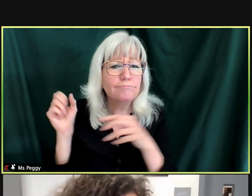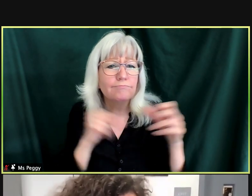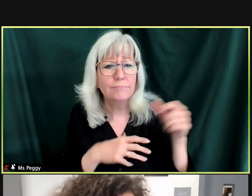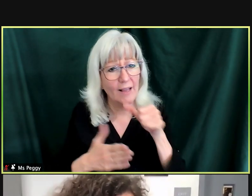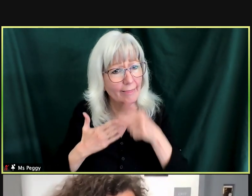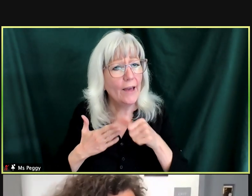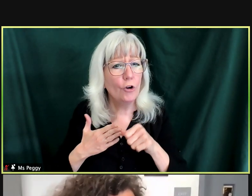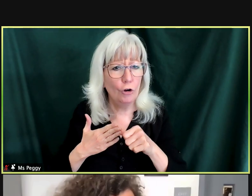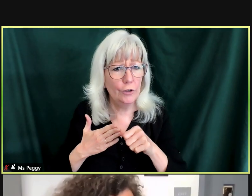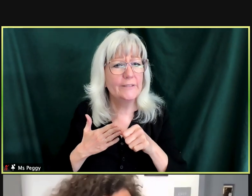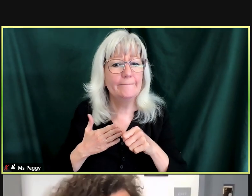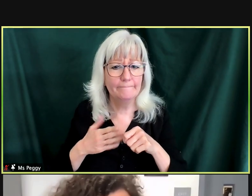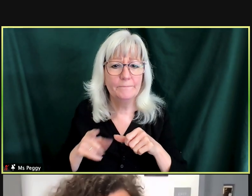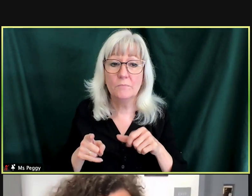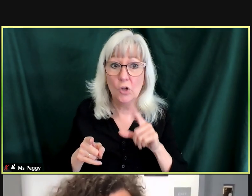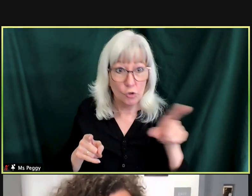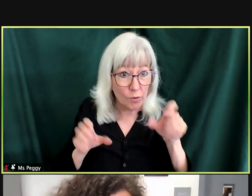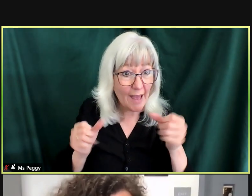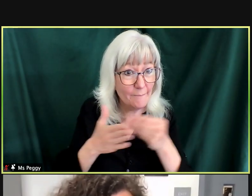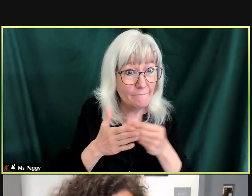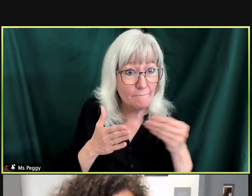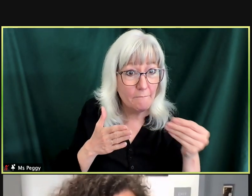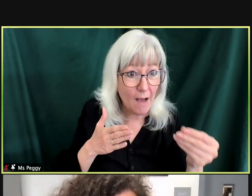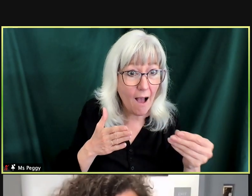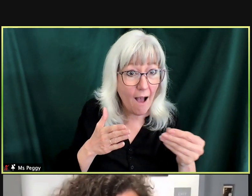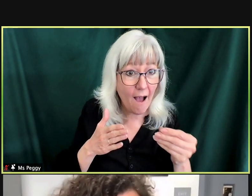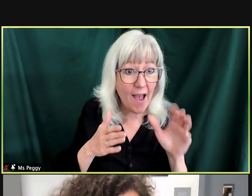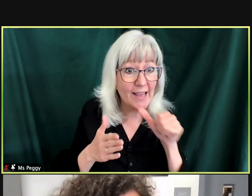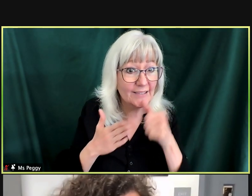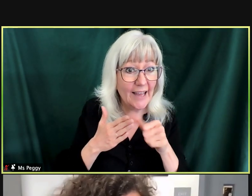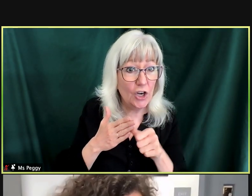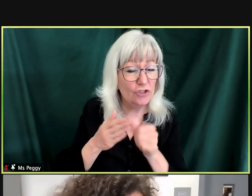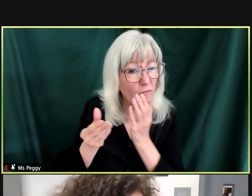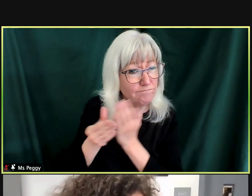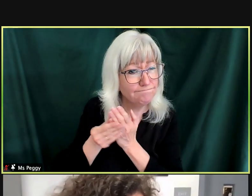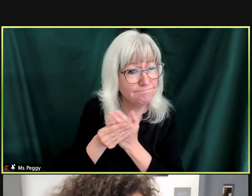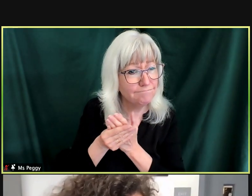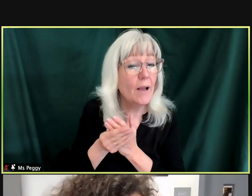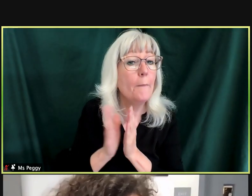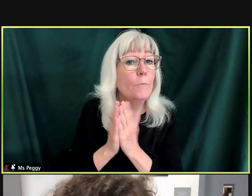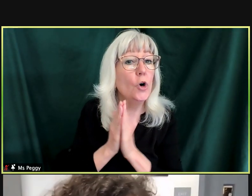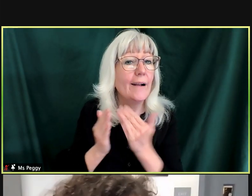brother. You can actually buy them in a paperback book, all the letters.